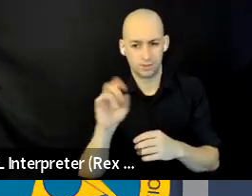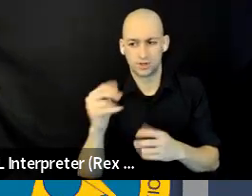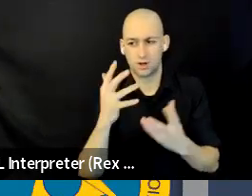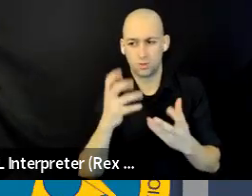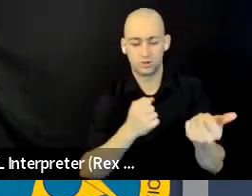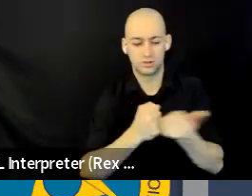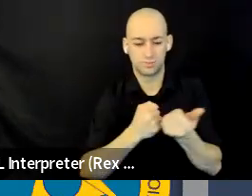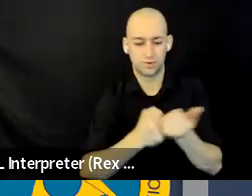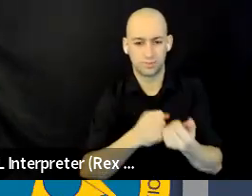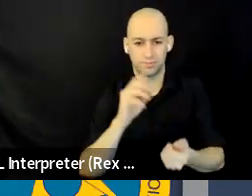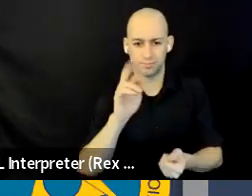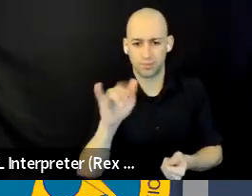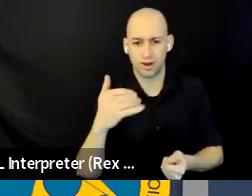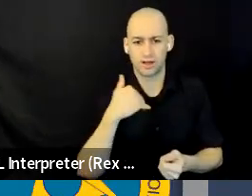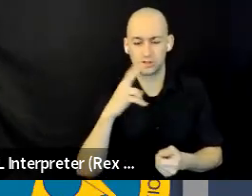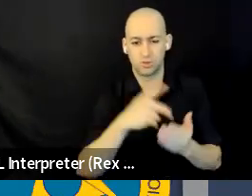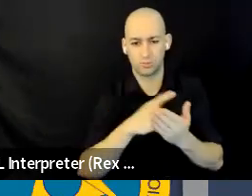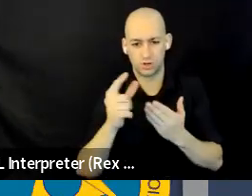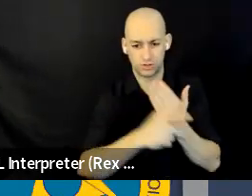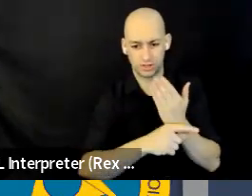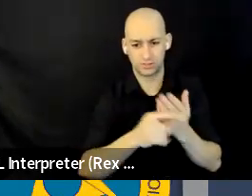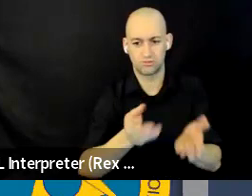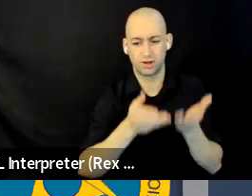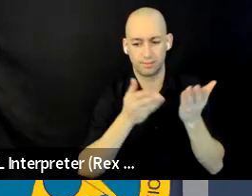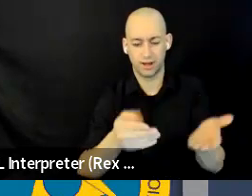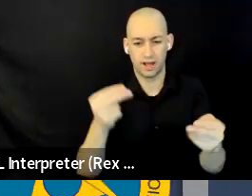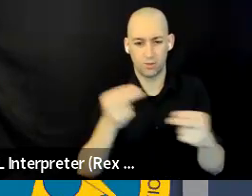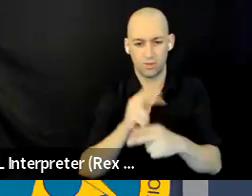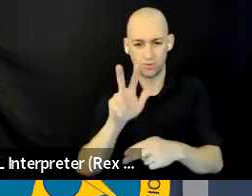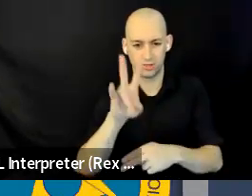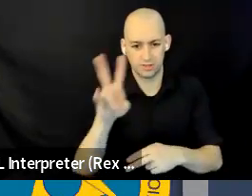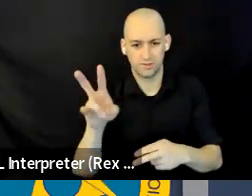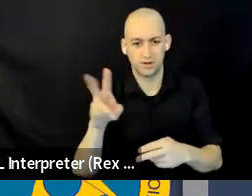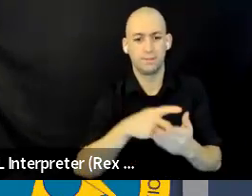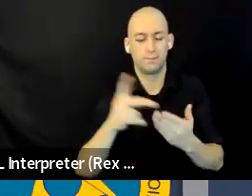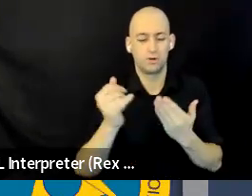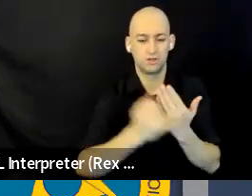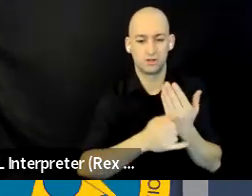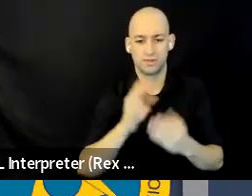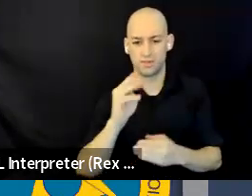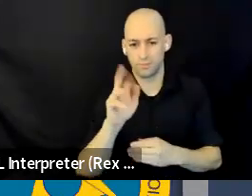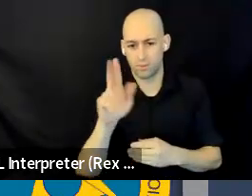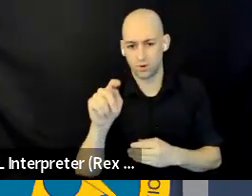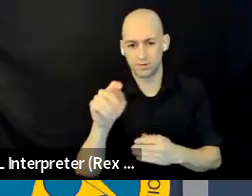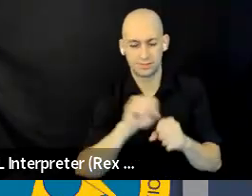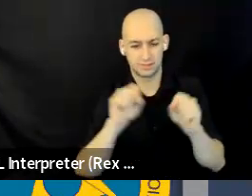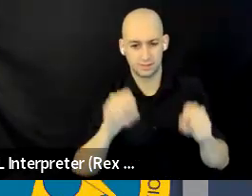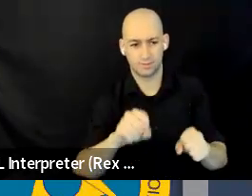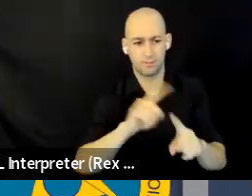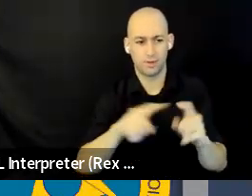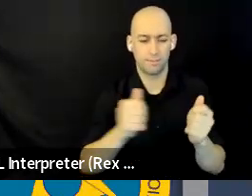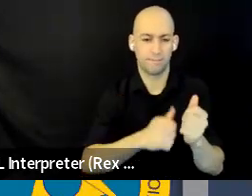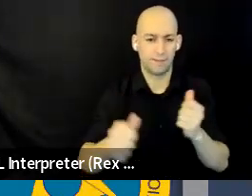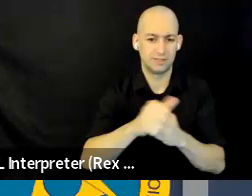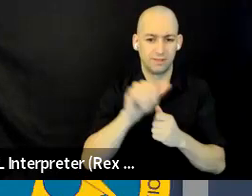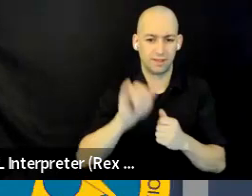2 projects that are being recommended, Highway 37, as well as a project in the BART system. But beyond that, I really